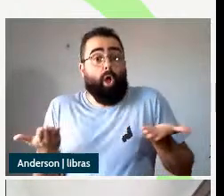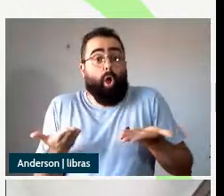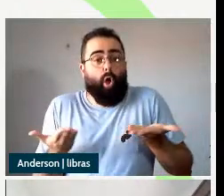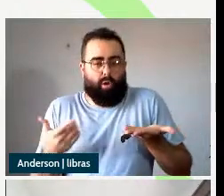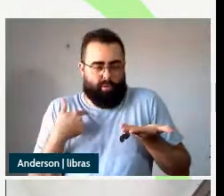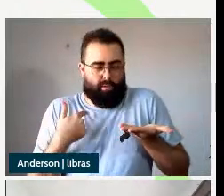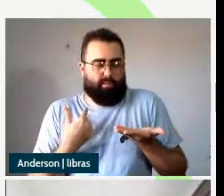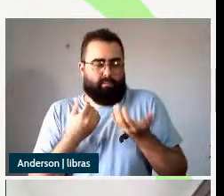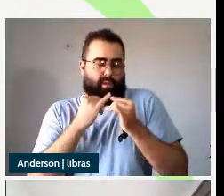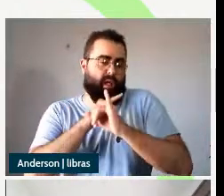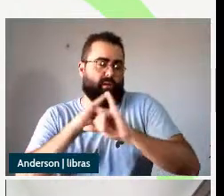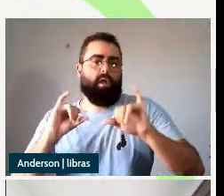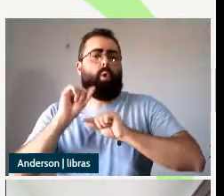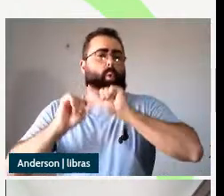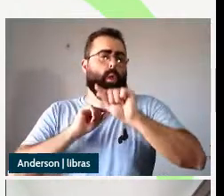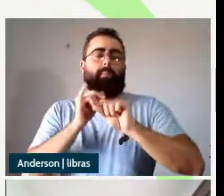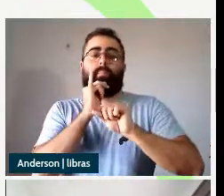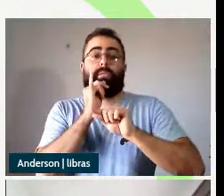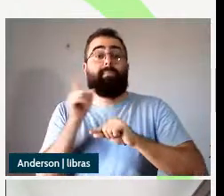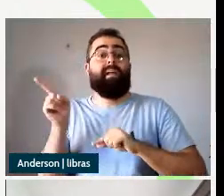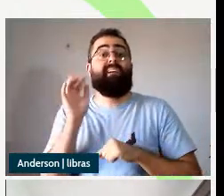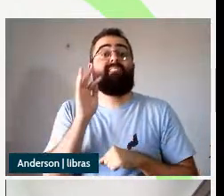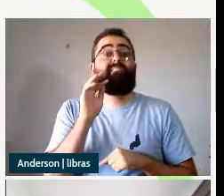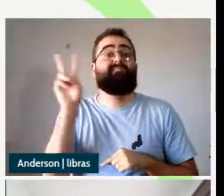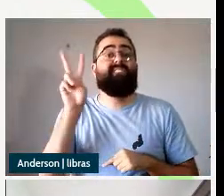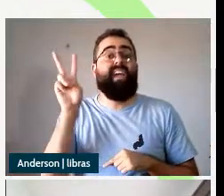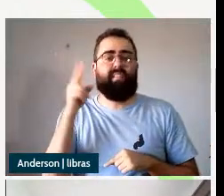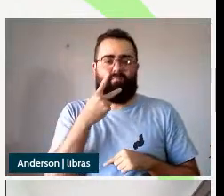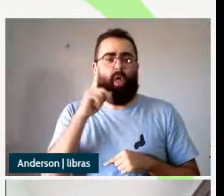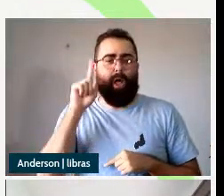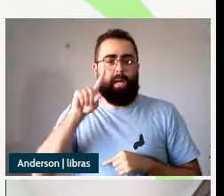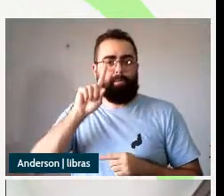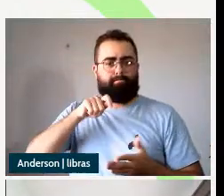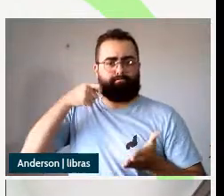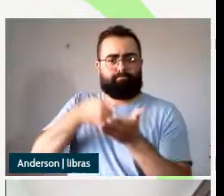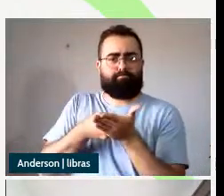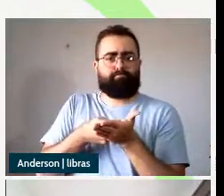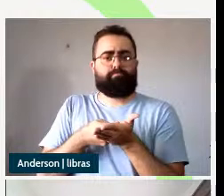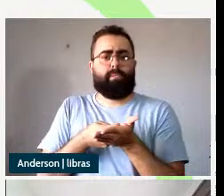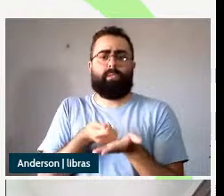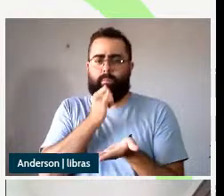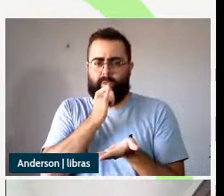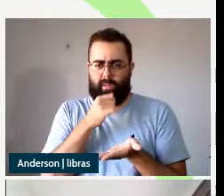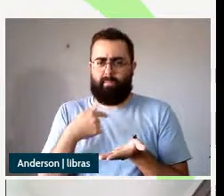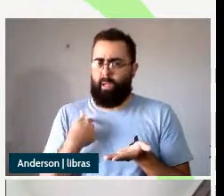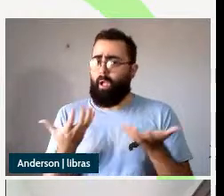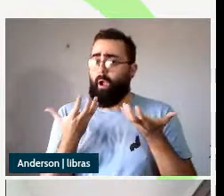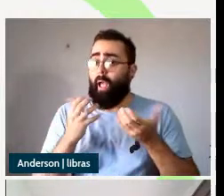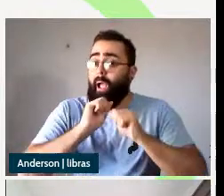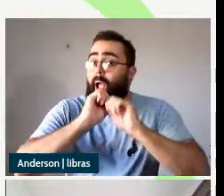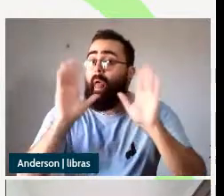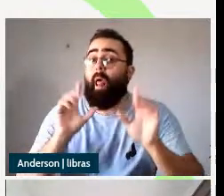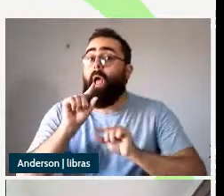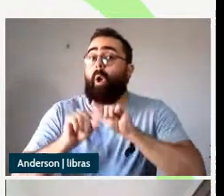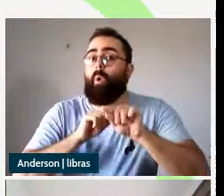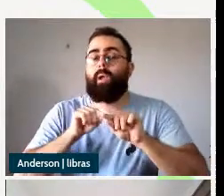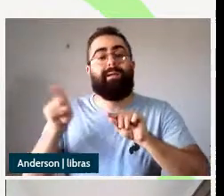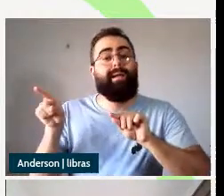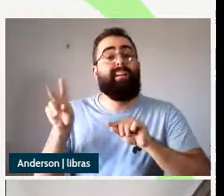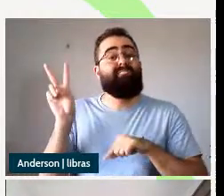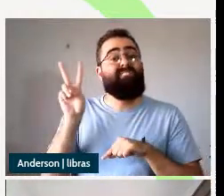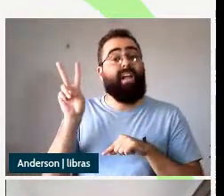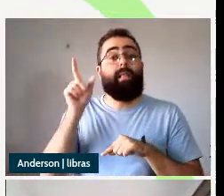called law-like assertions, or law-like propositions. Again, I need to clarify that he was interested in trying to take